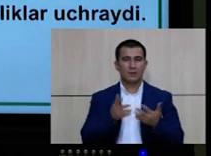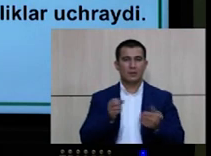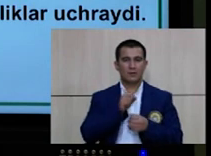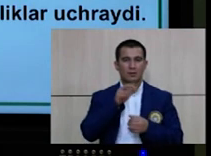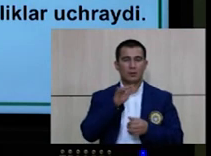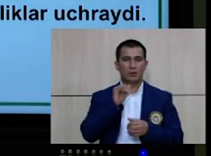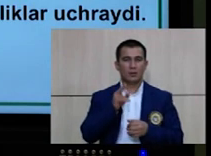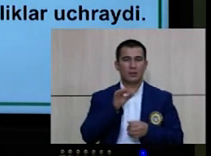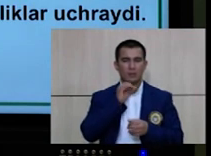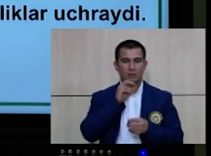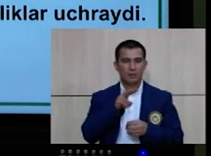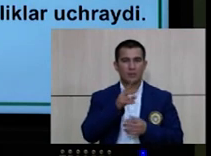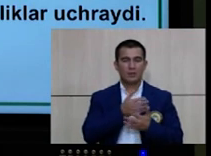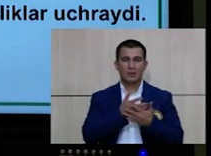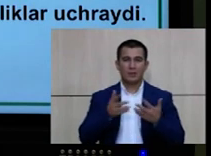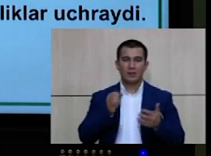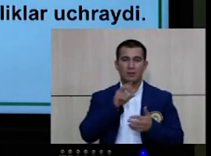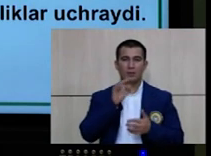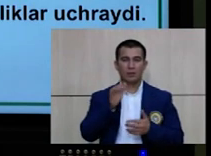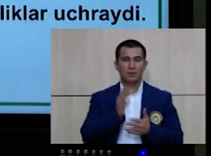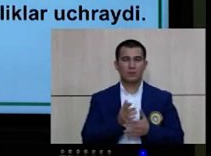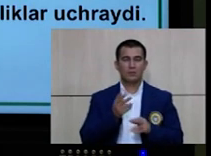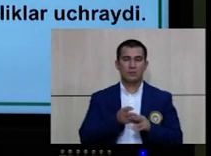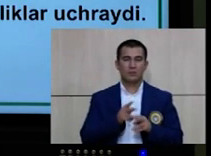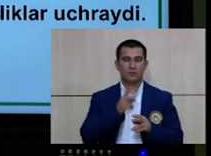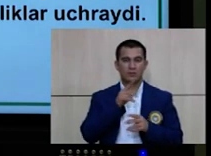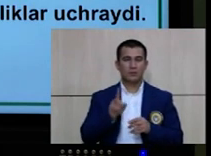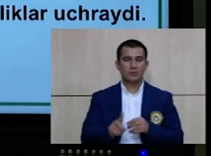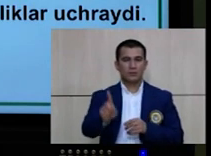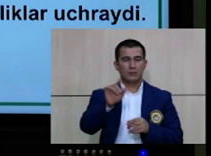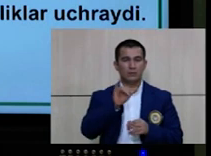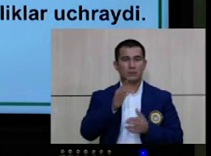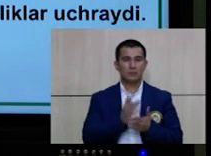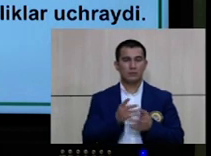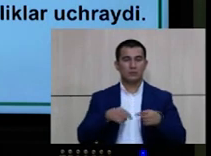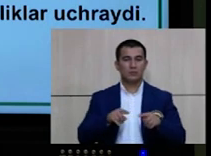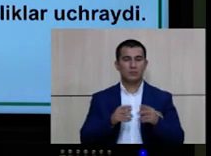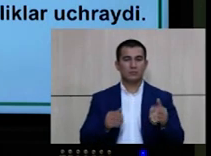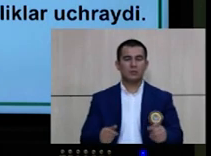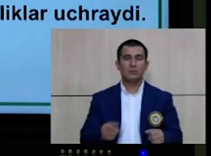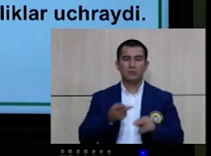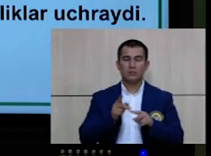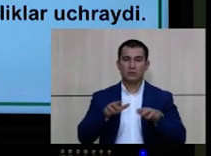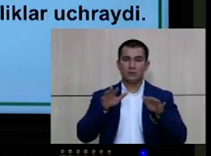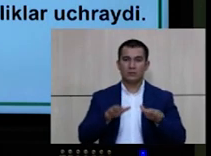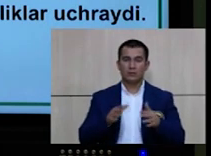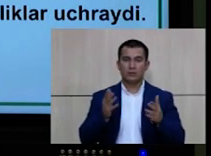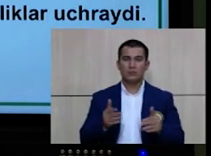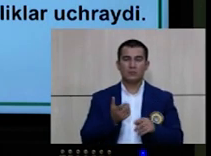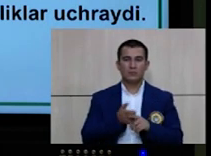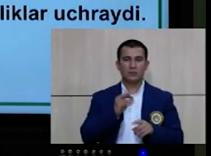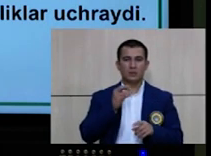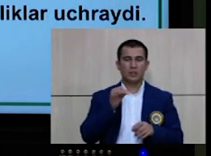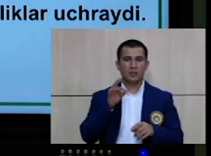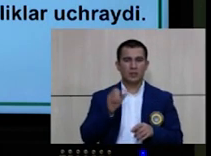o'qilon, Turkiston kapcha iloni, gekkon kaltakesagini uchratish mumkin. Bu yerlarda yana